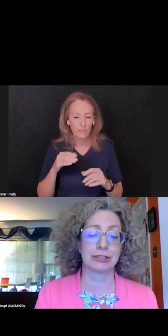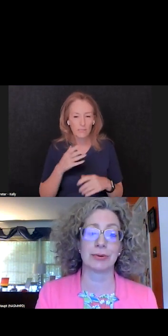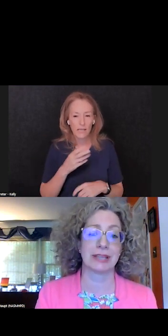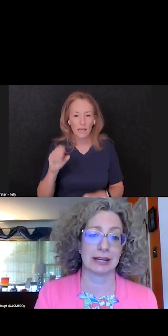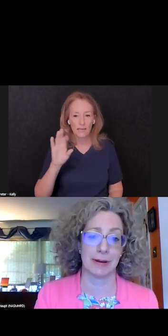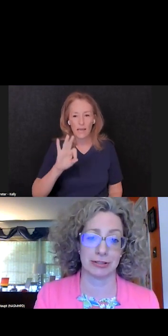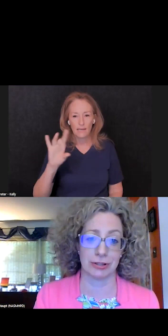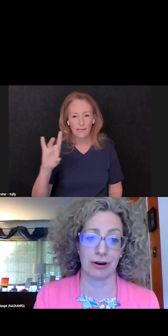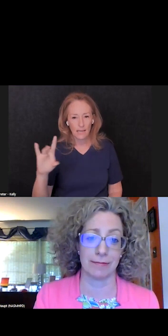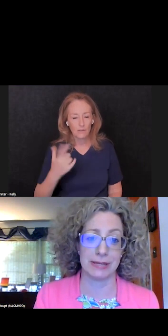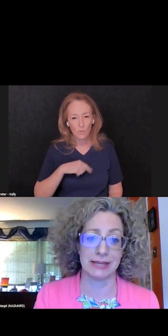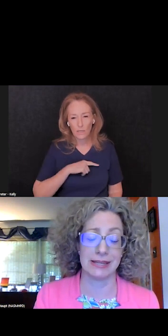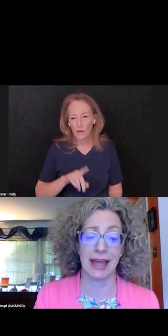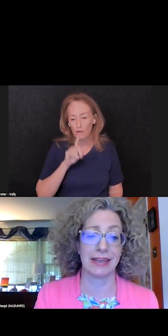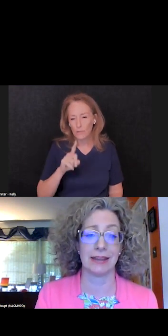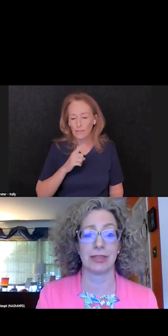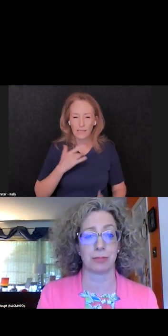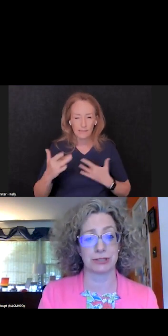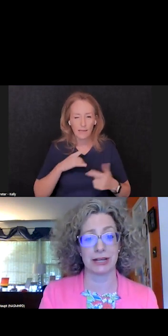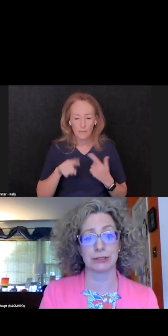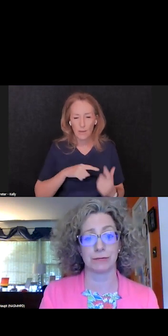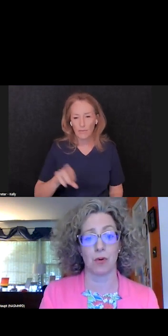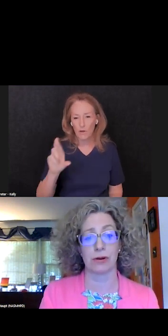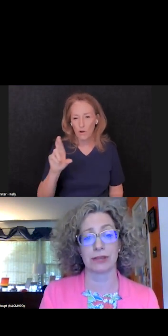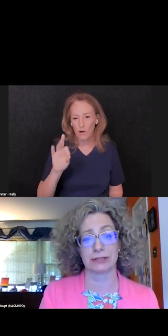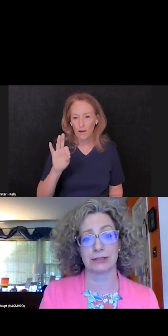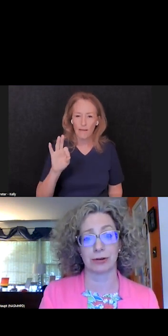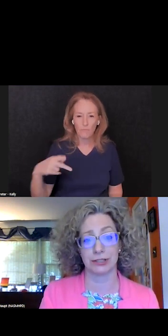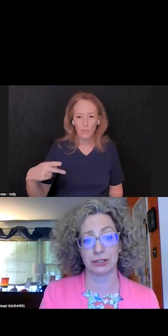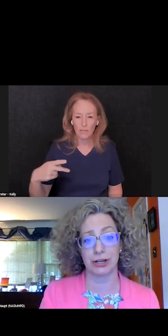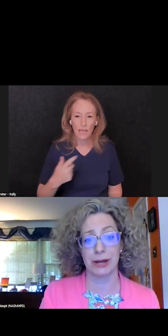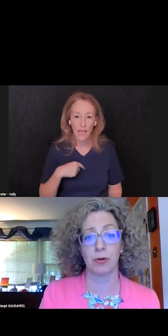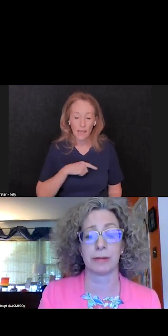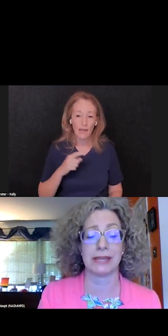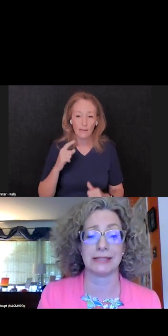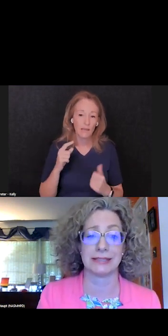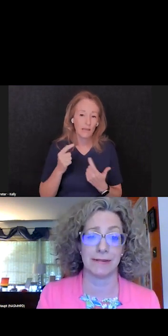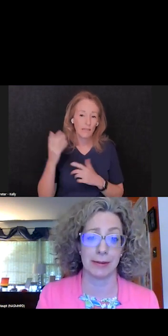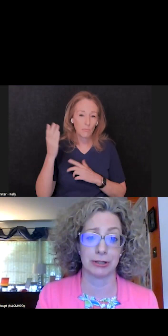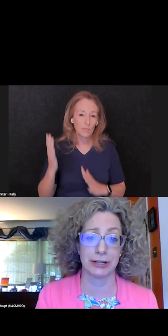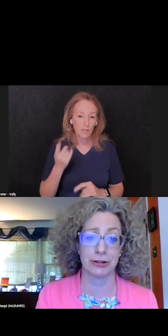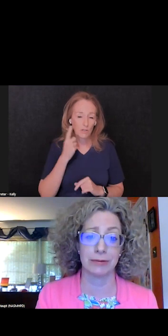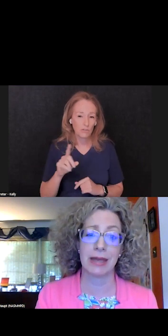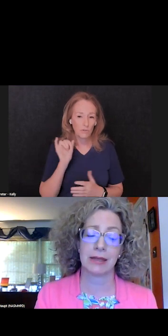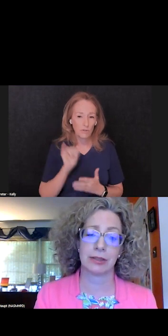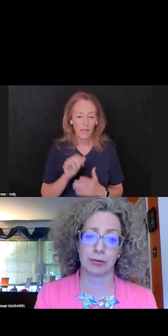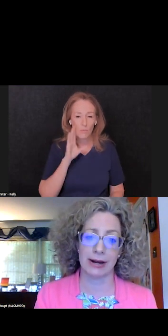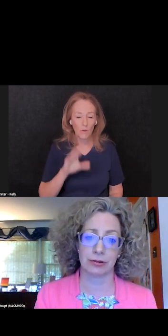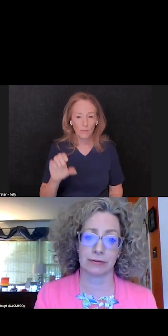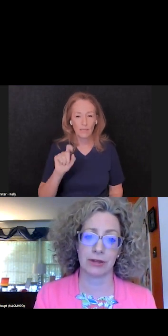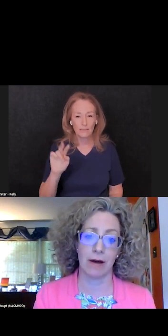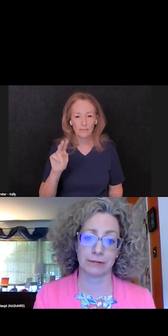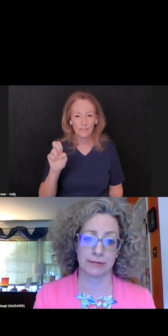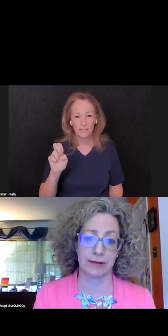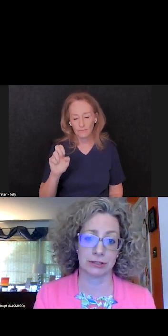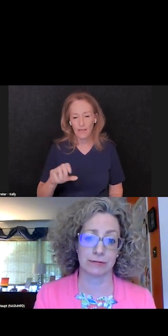We're just so excited about this RFP, and the presenters for this crisis jam will be Steve Hammerdinger, the director